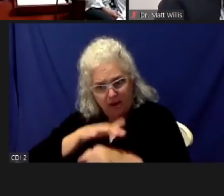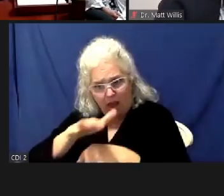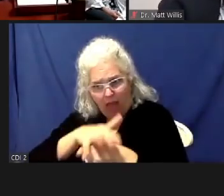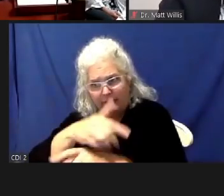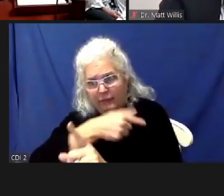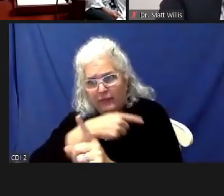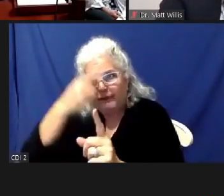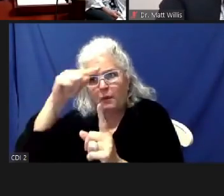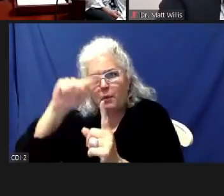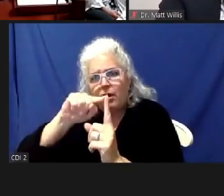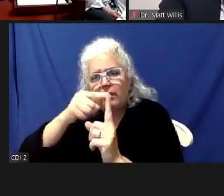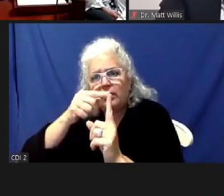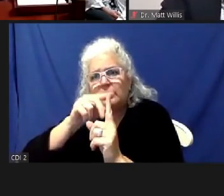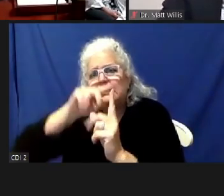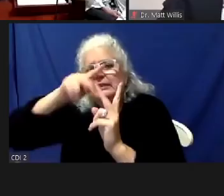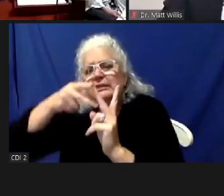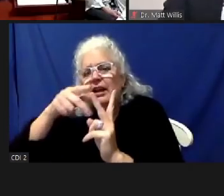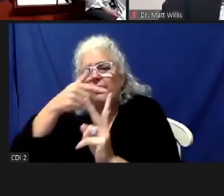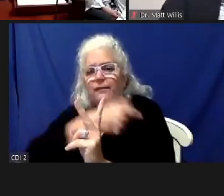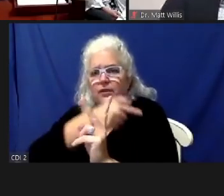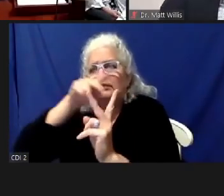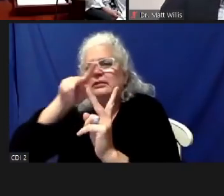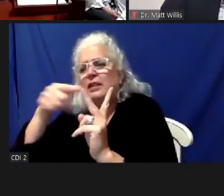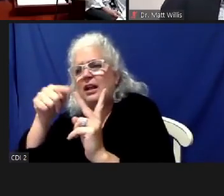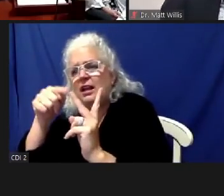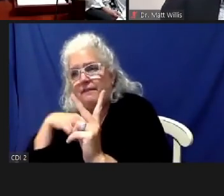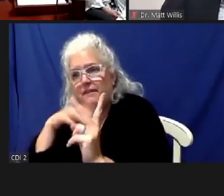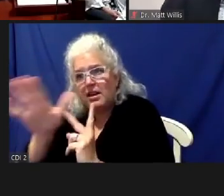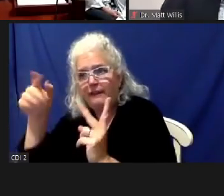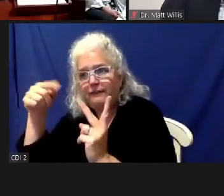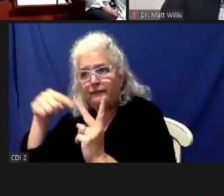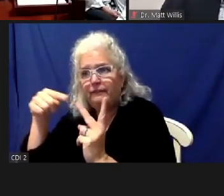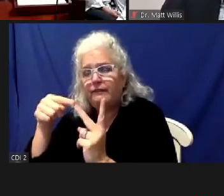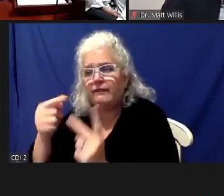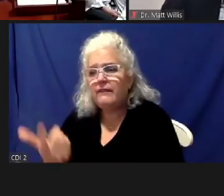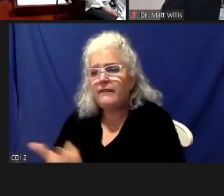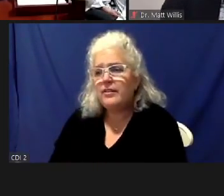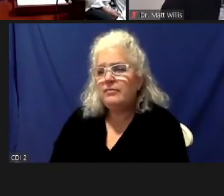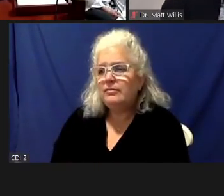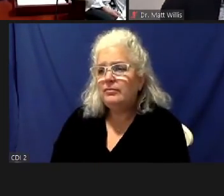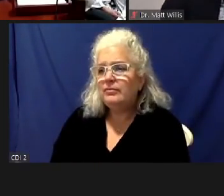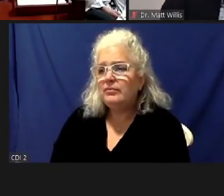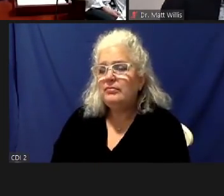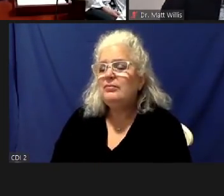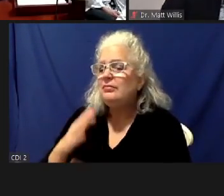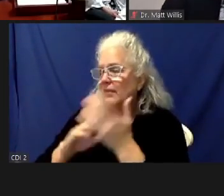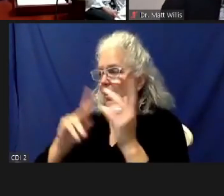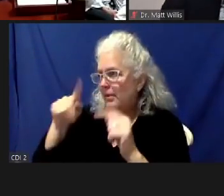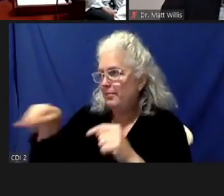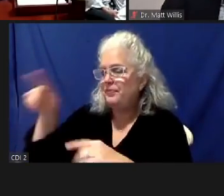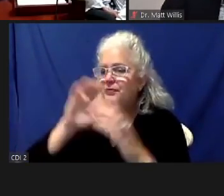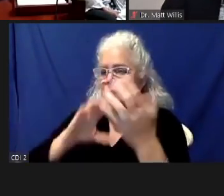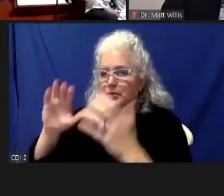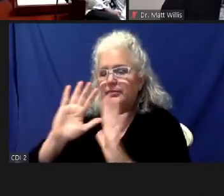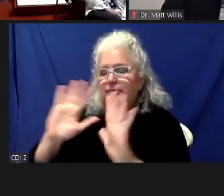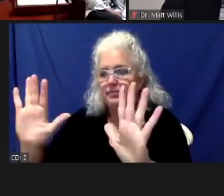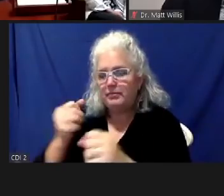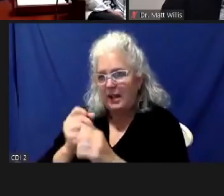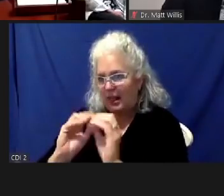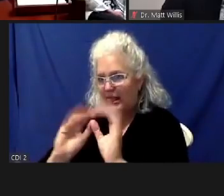First and second doses, there's been a lot of confusion, and I'll just kind of make this as simple as I possibly can. So